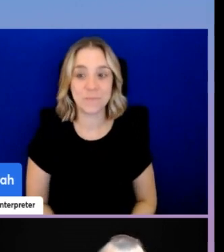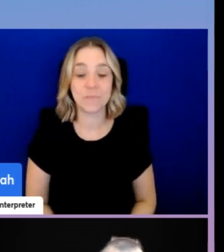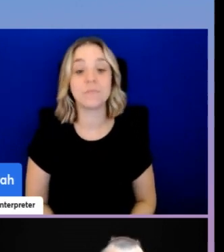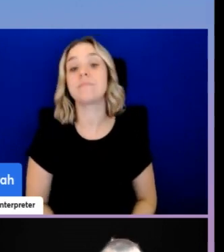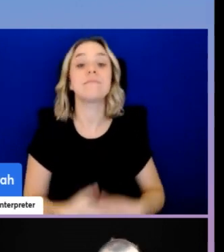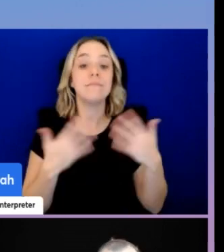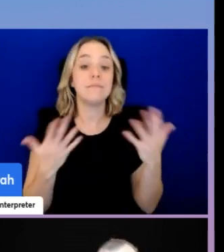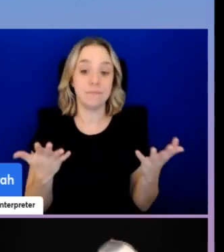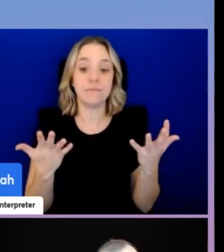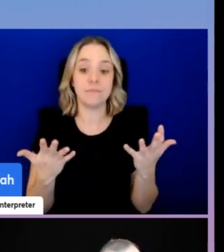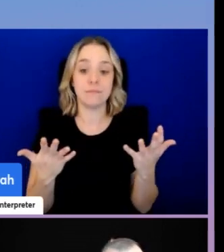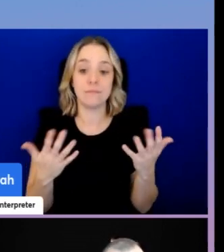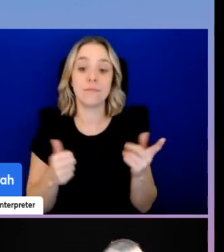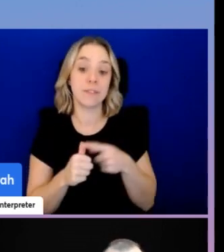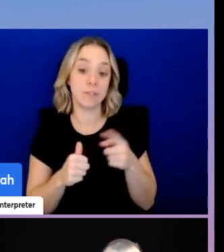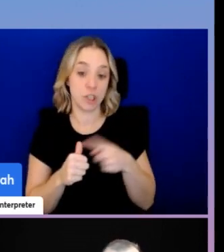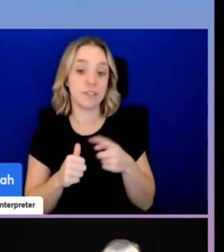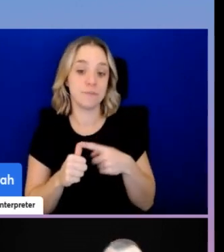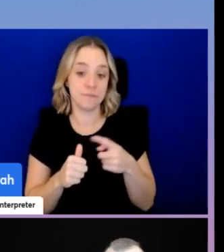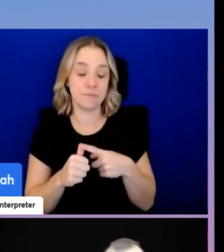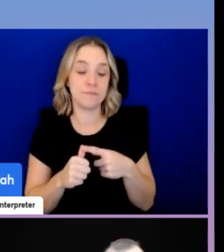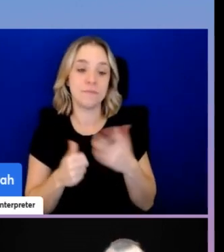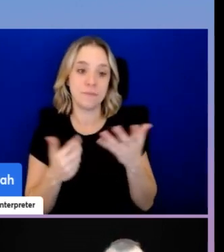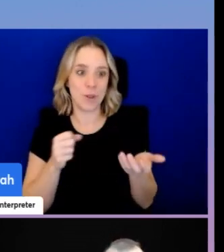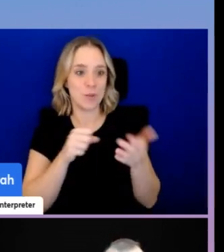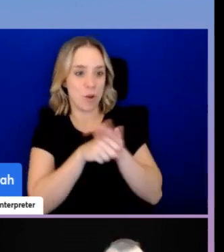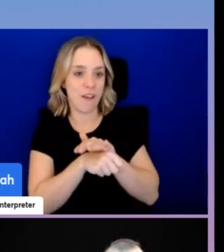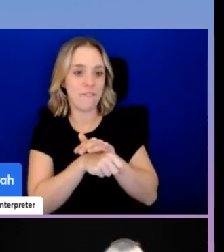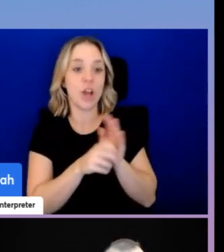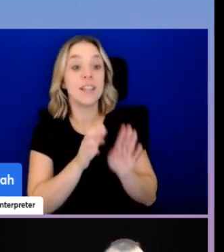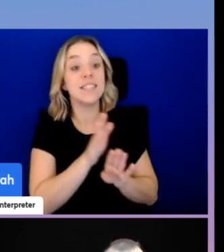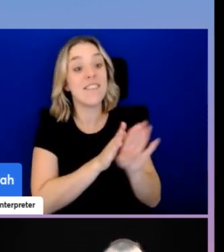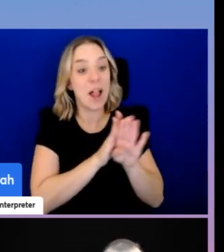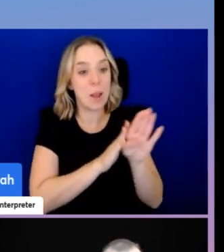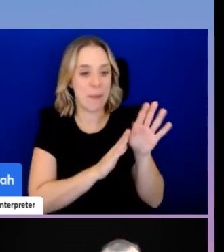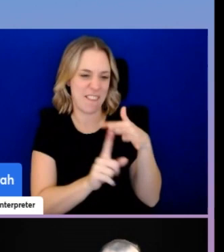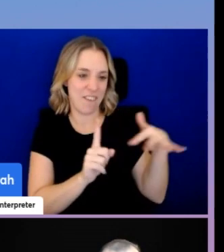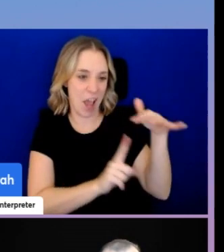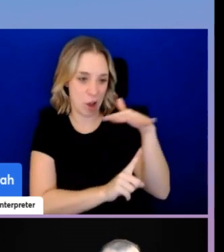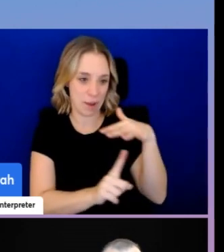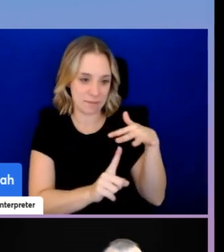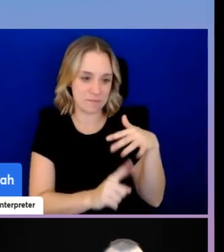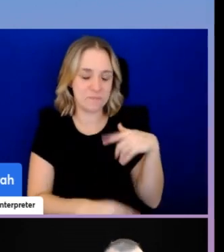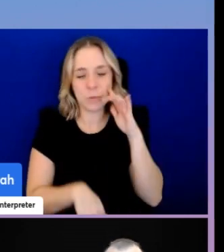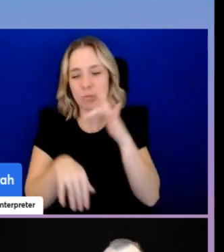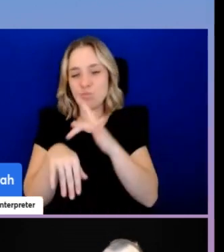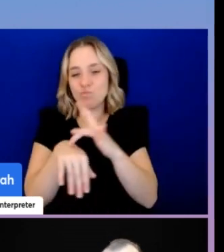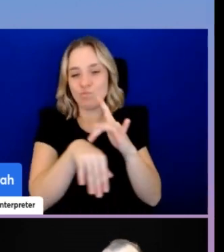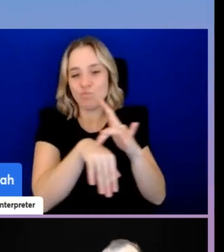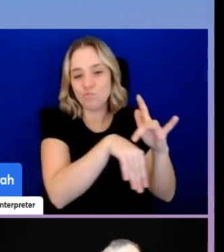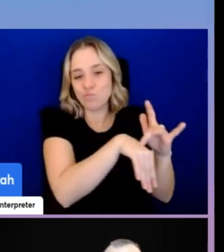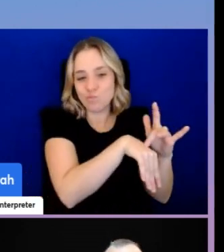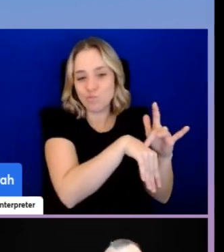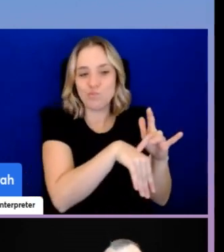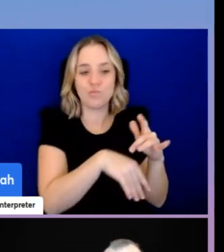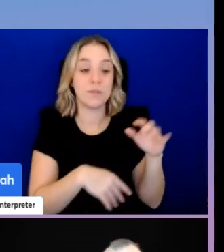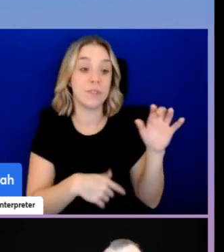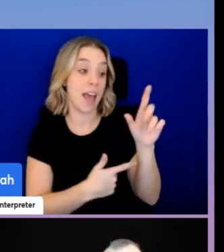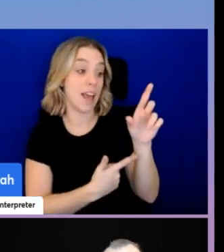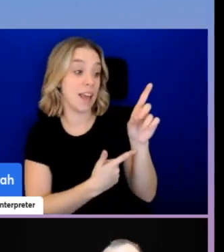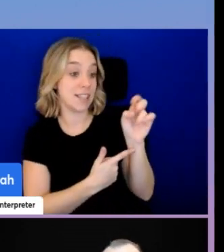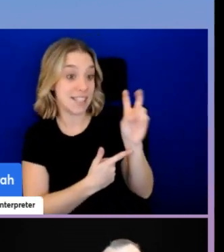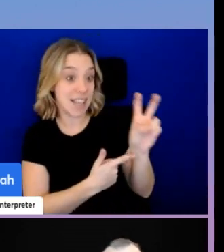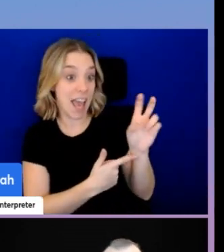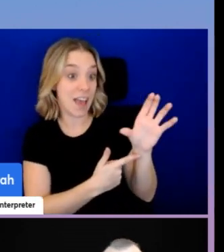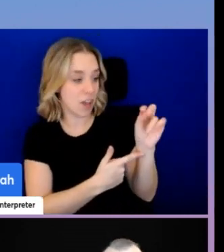So firstly, I'm going to cover the development environment, and I'll touch on topics like dev containers. I'll show